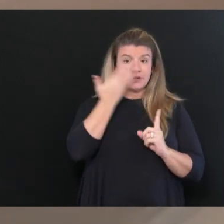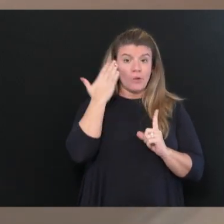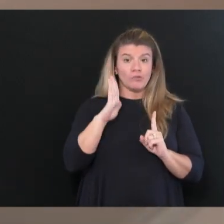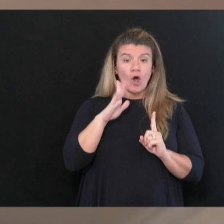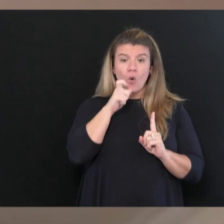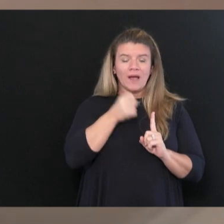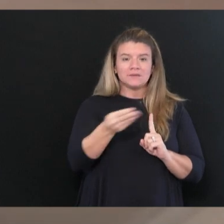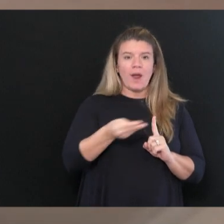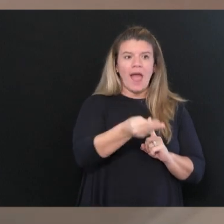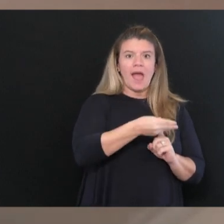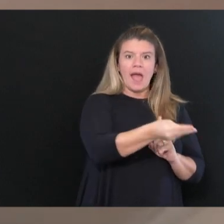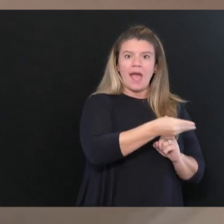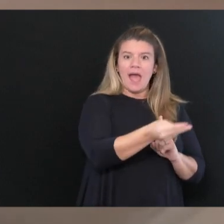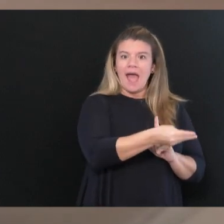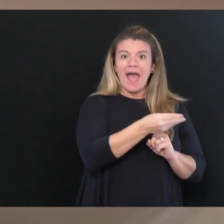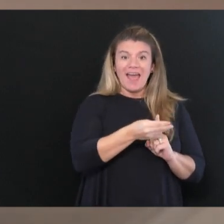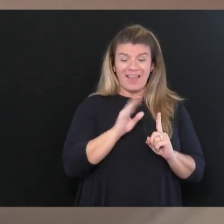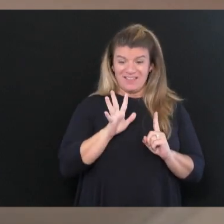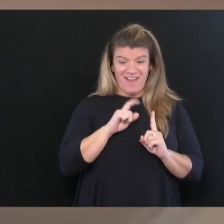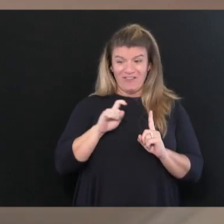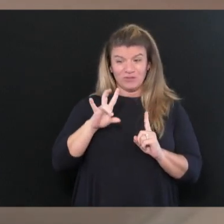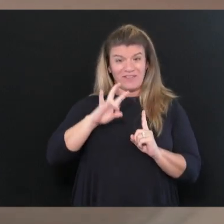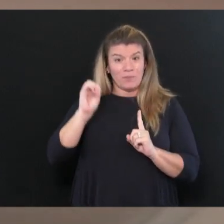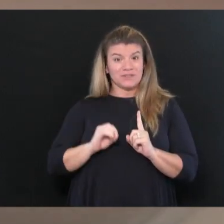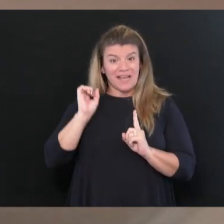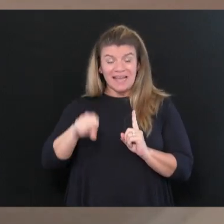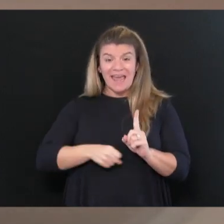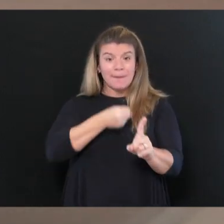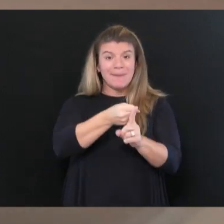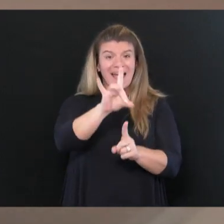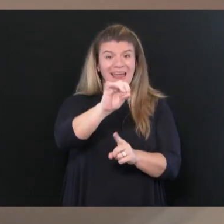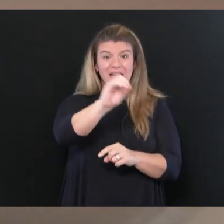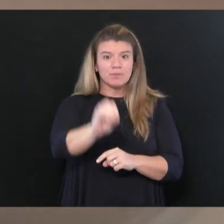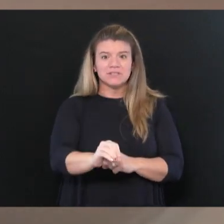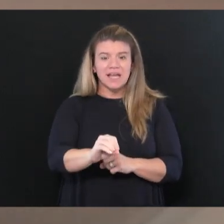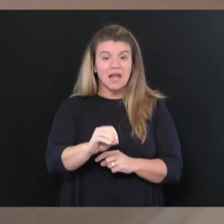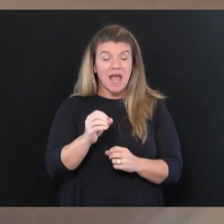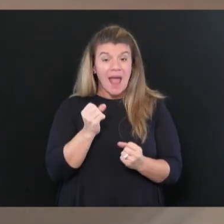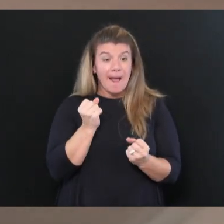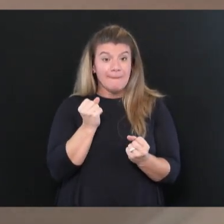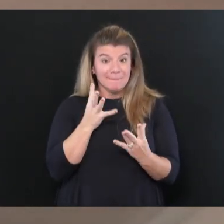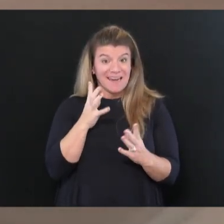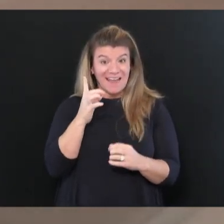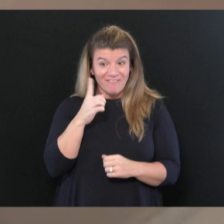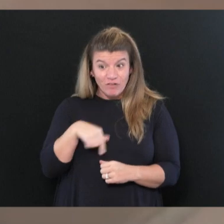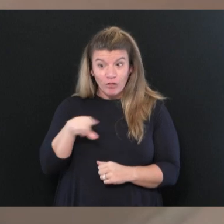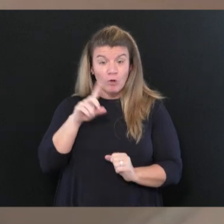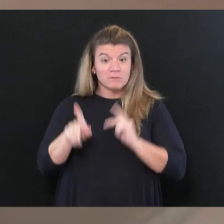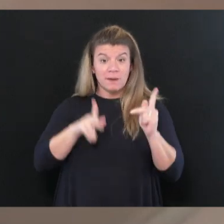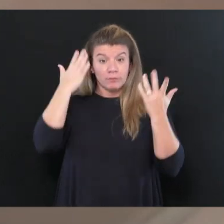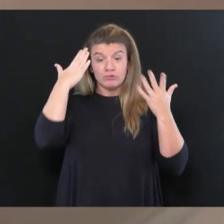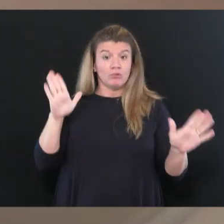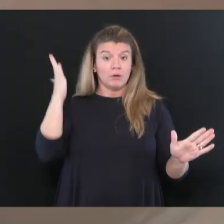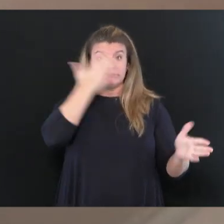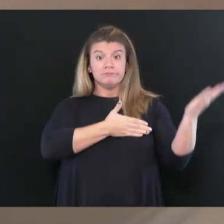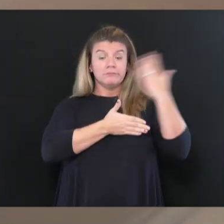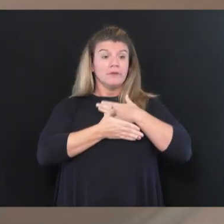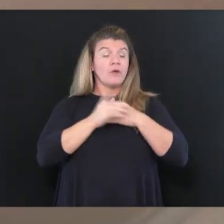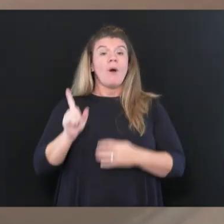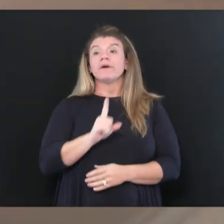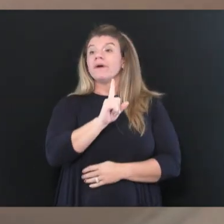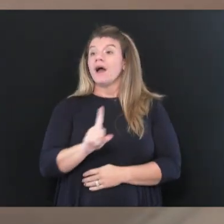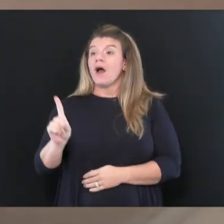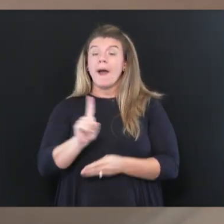that infect the other 80%. And the fact that many of these people are spreading COVID without knowing they have it in